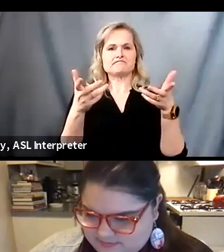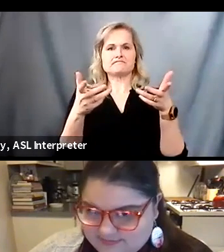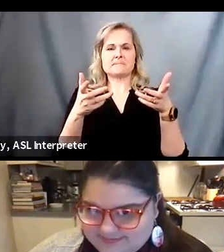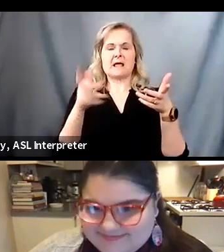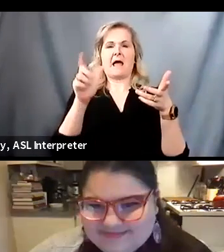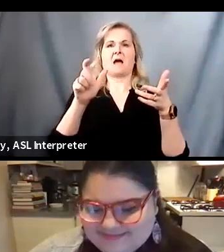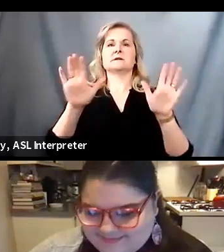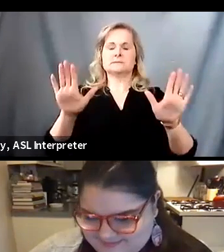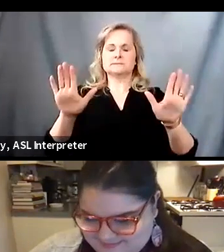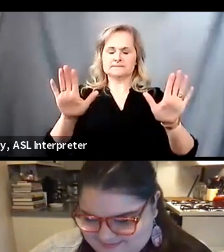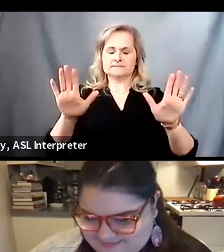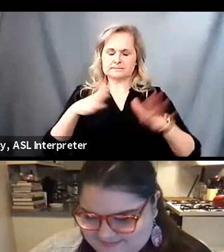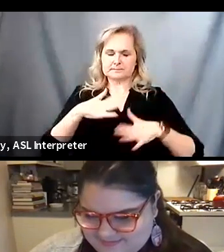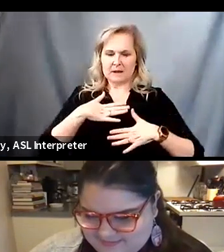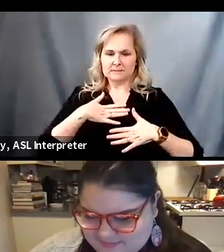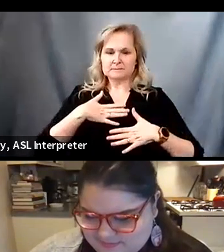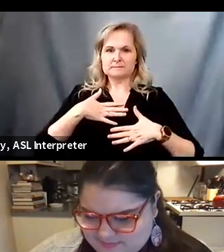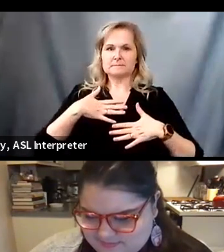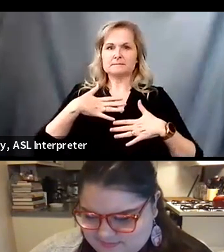breathe